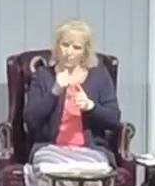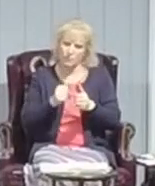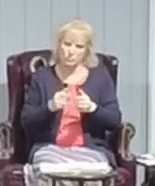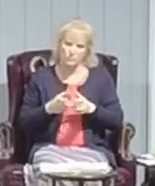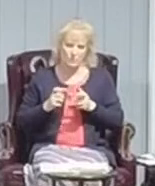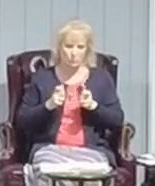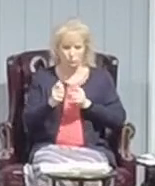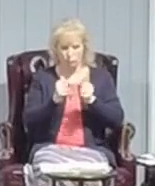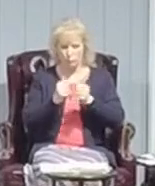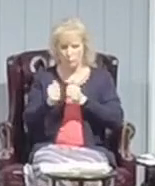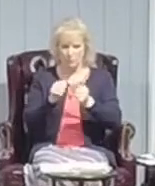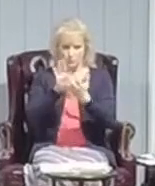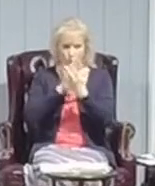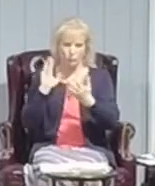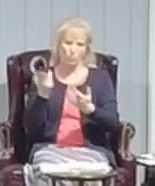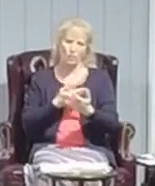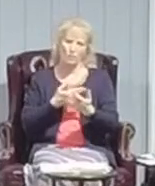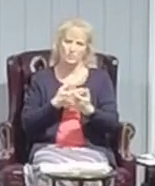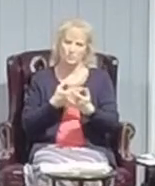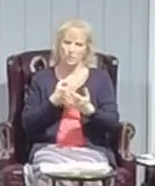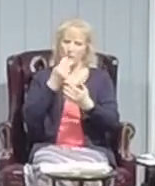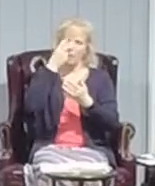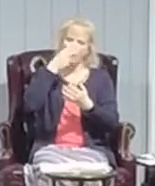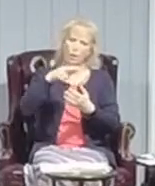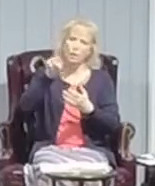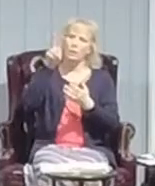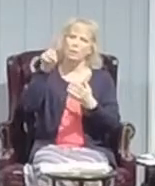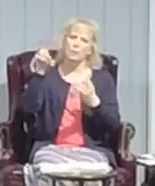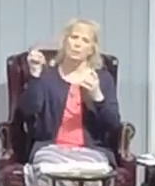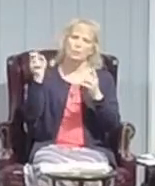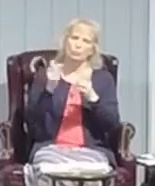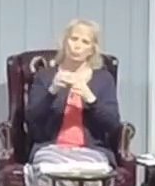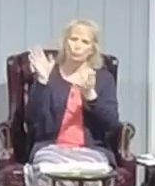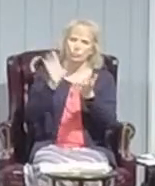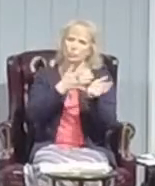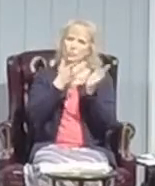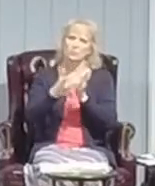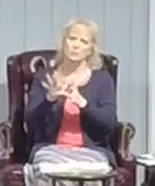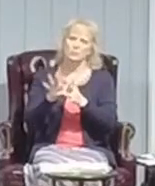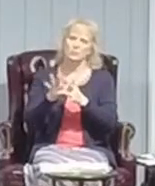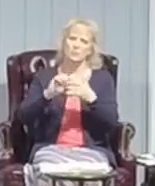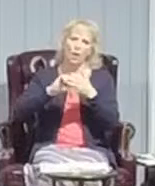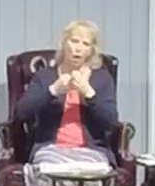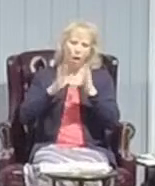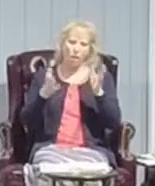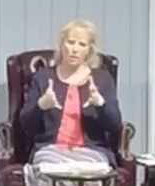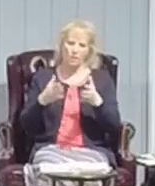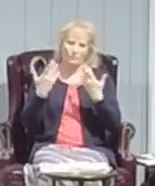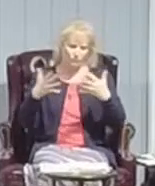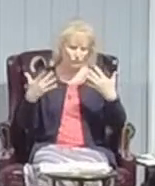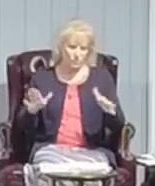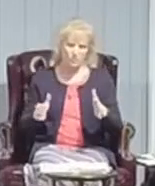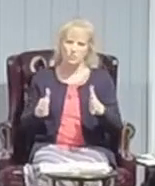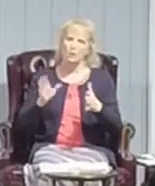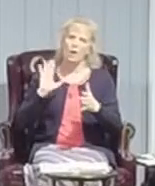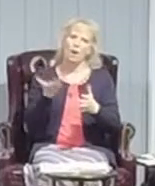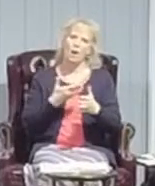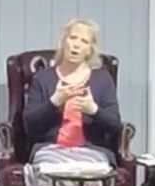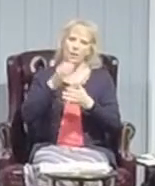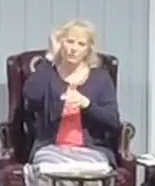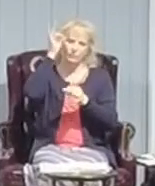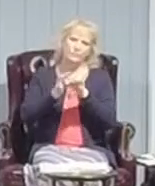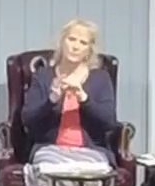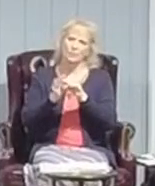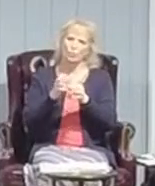race that is set before us, looking unto Jesus, the author and finisher of our